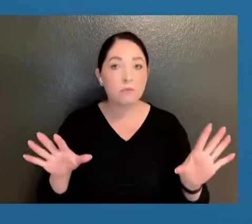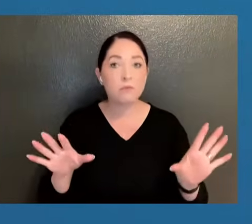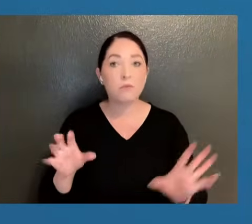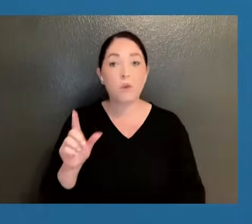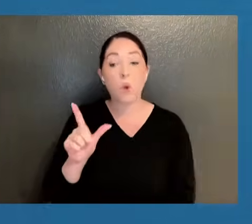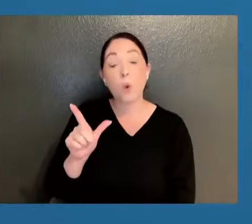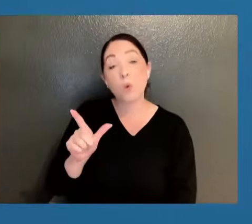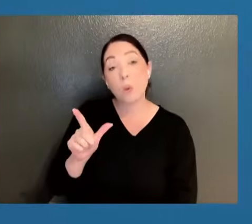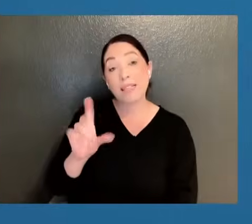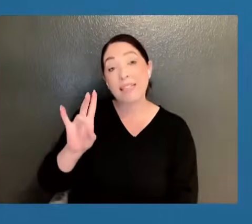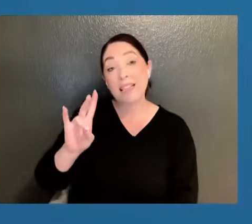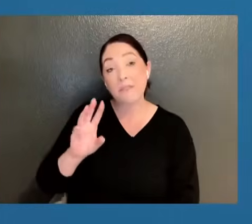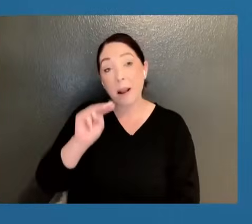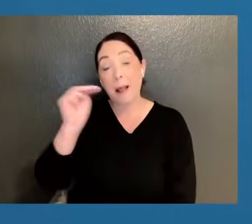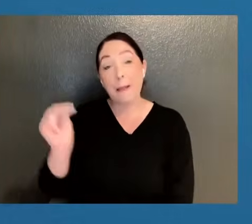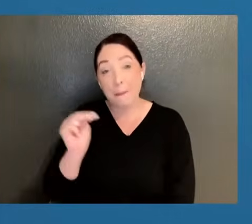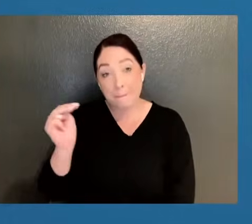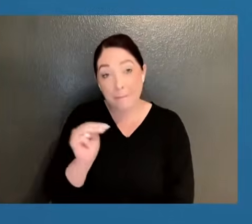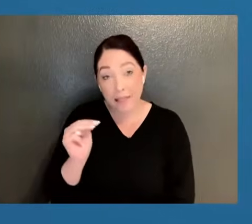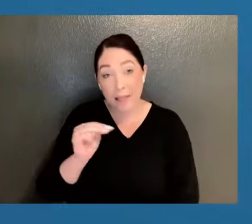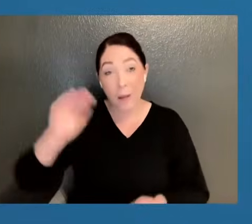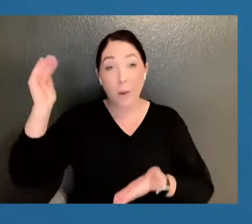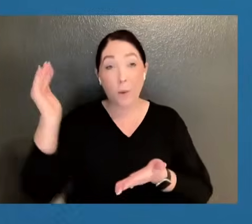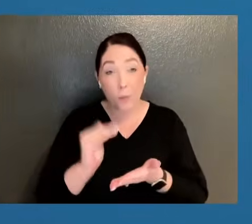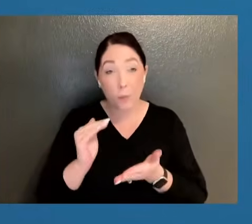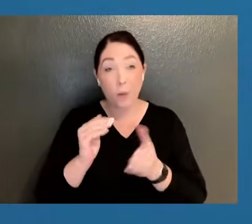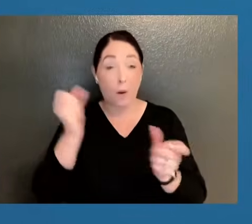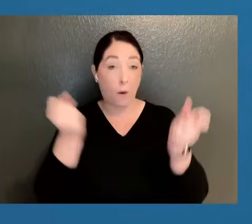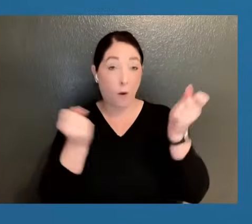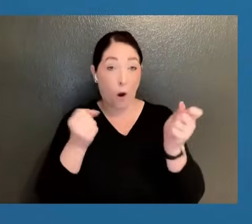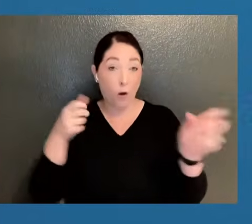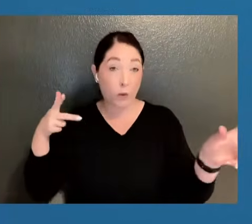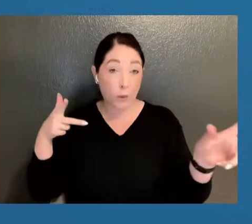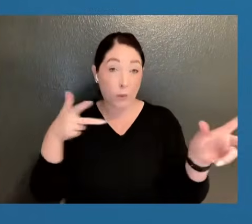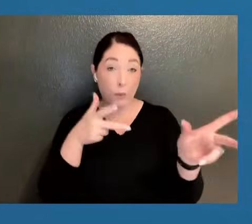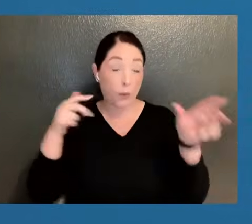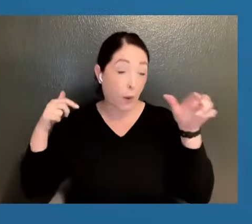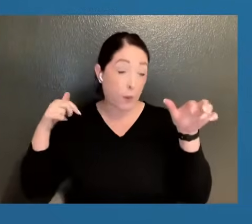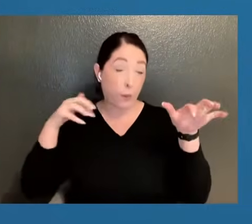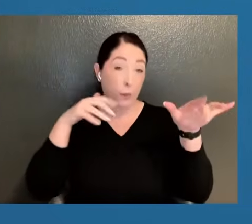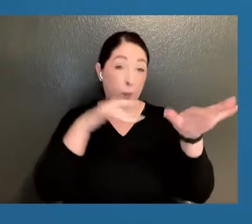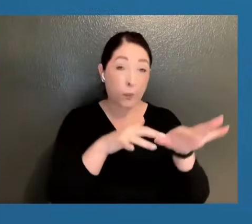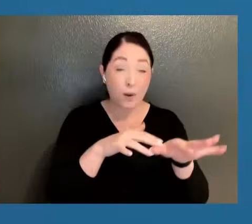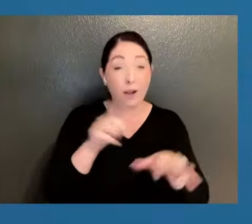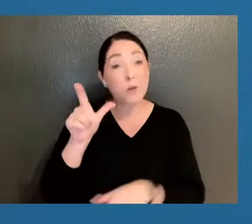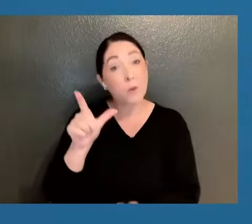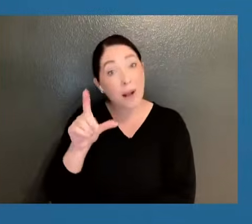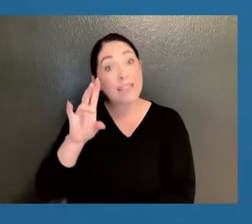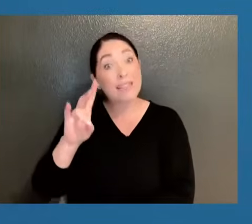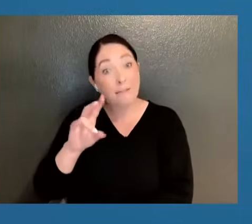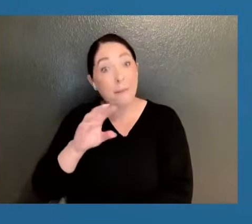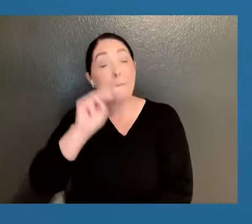27 million fewer cars going into that zone over the last year. 27 million.